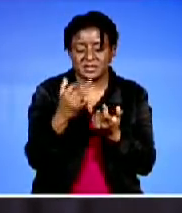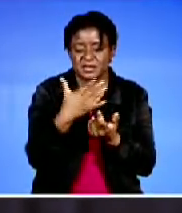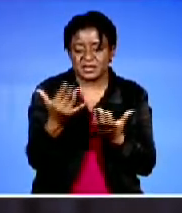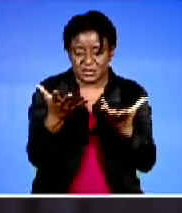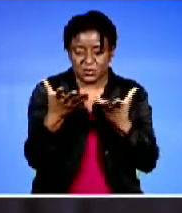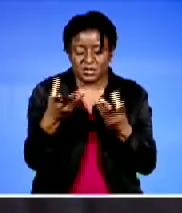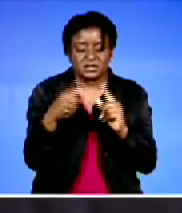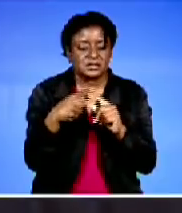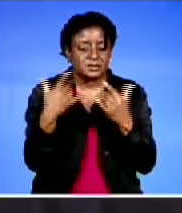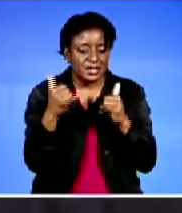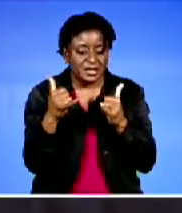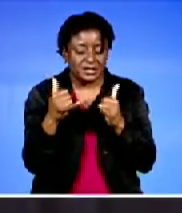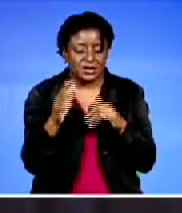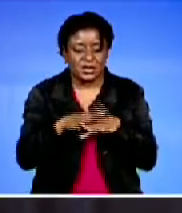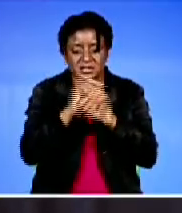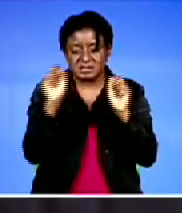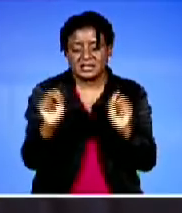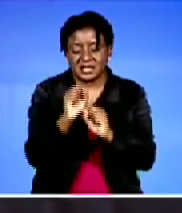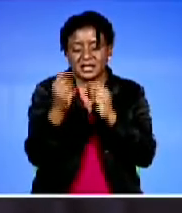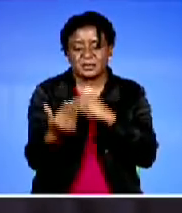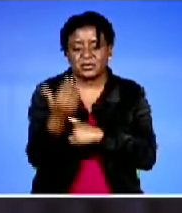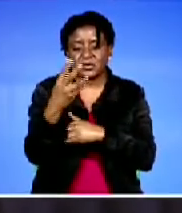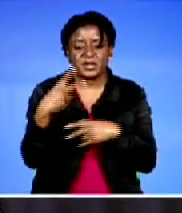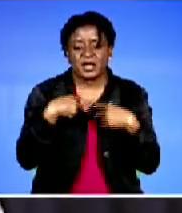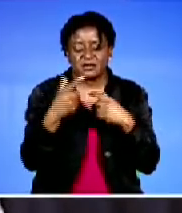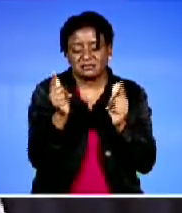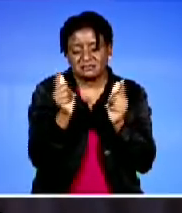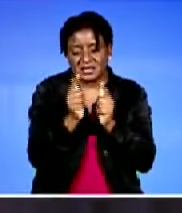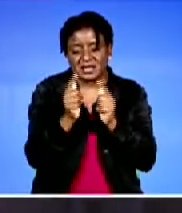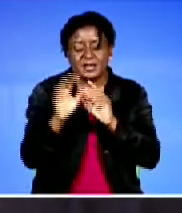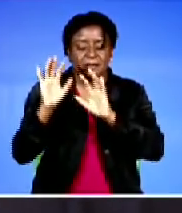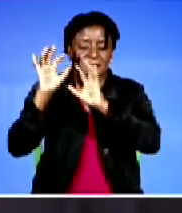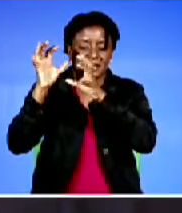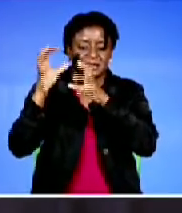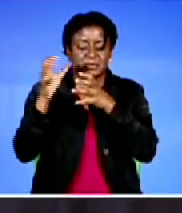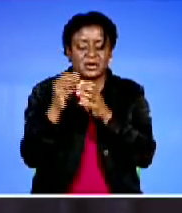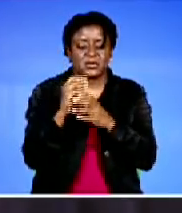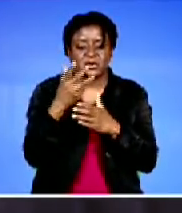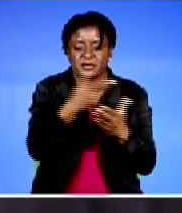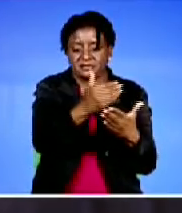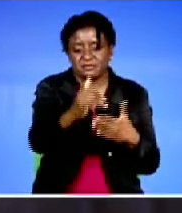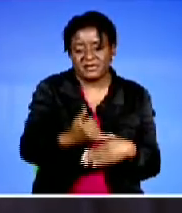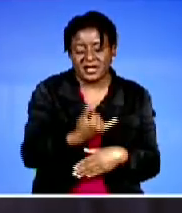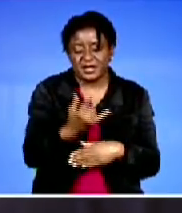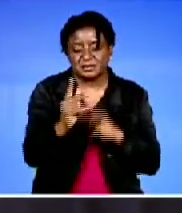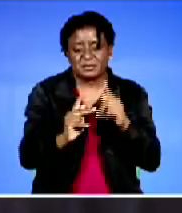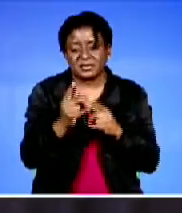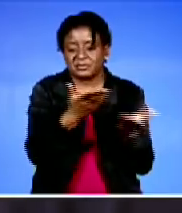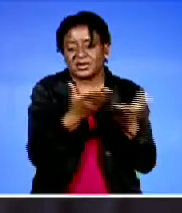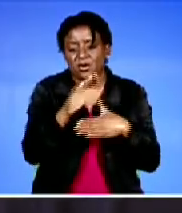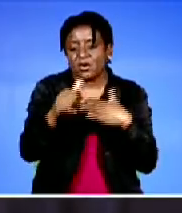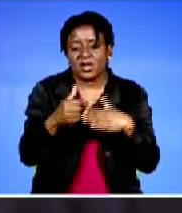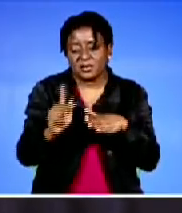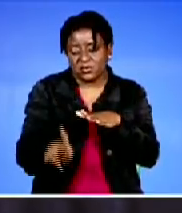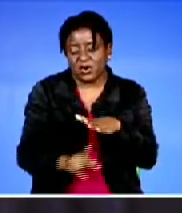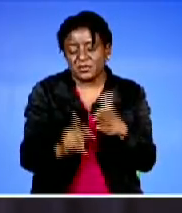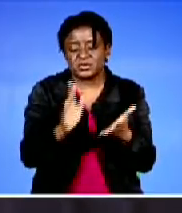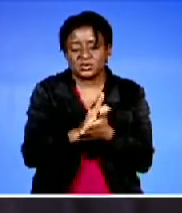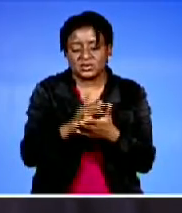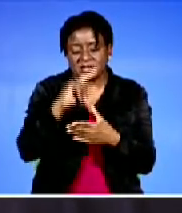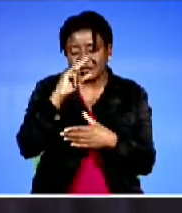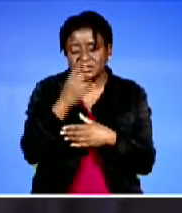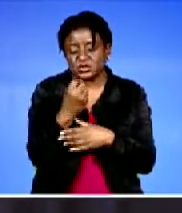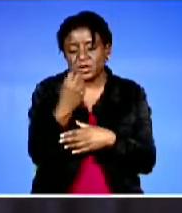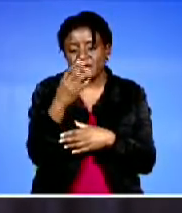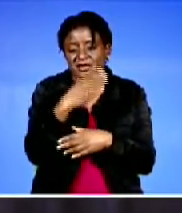on Saturday mornings we have mini basketball and we're inviting the public to bring all the primary school kids who are 12 and under to AFRD Gym, and we'll put